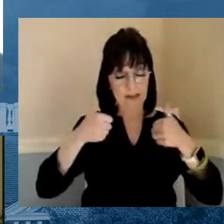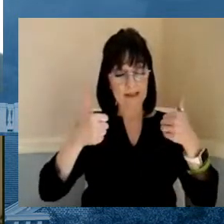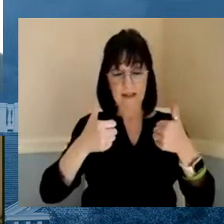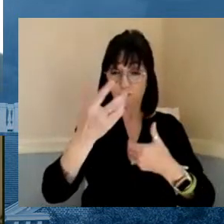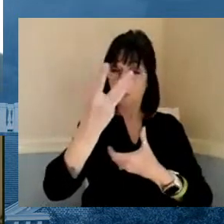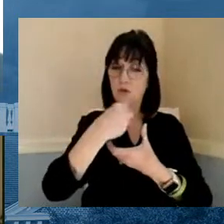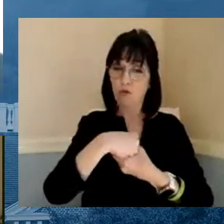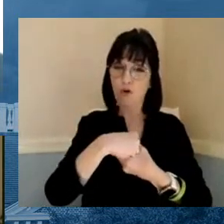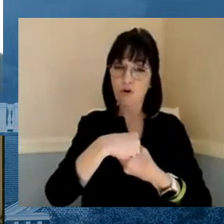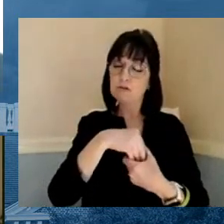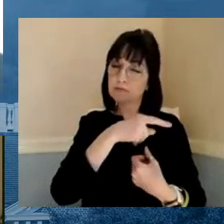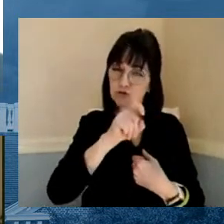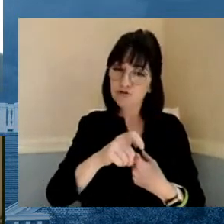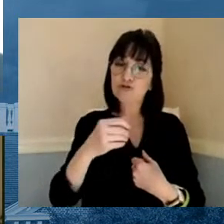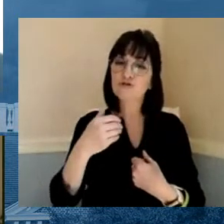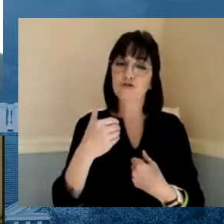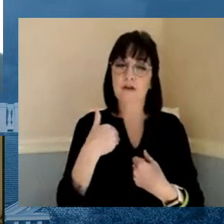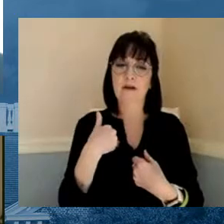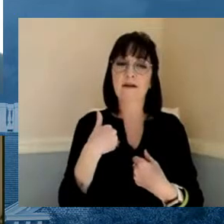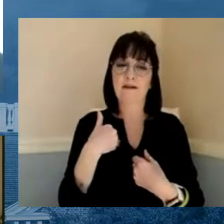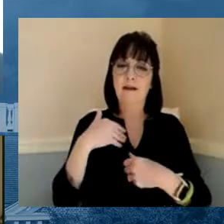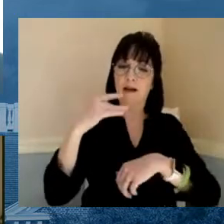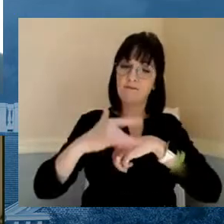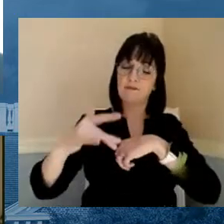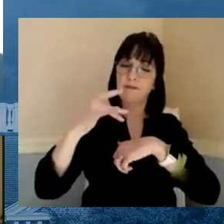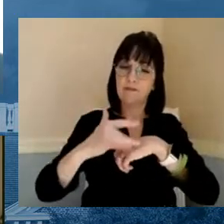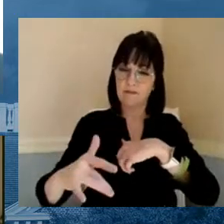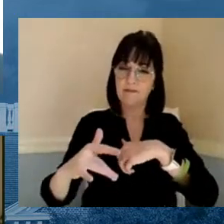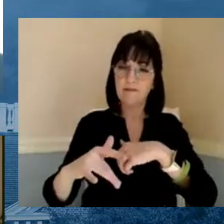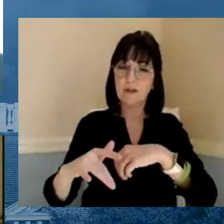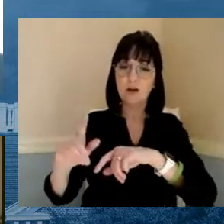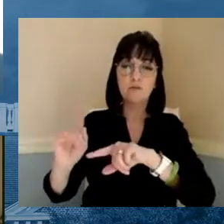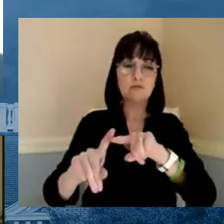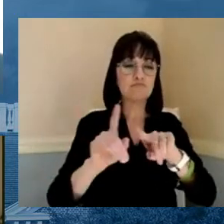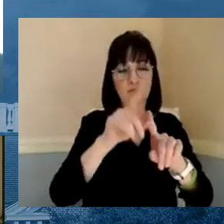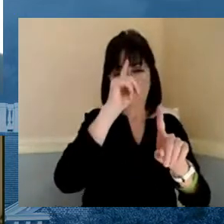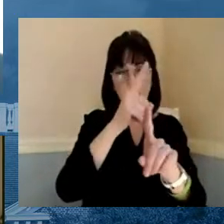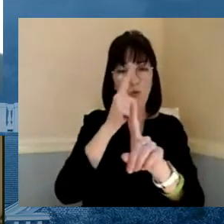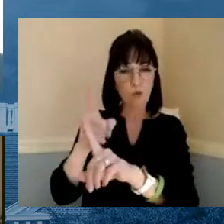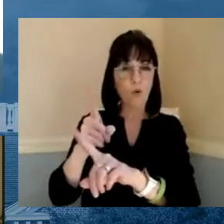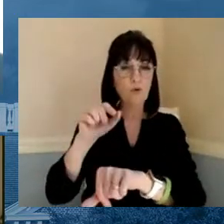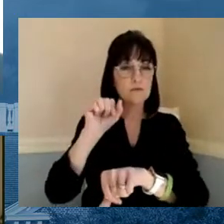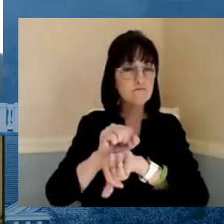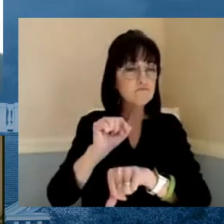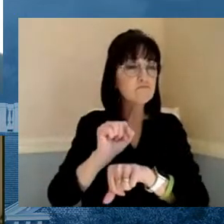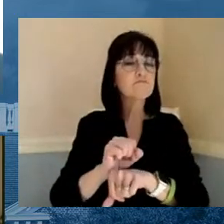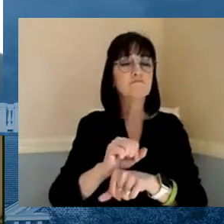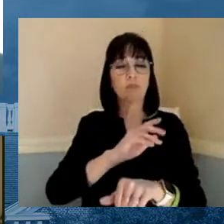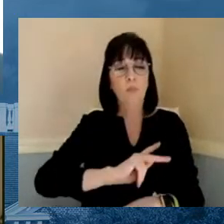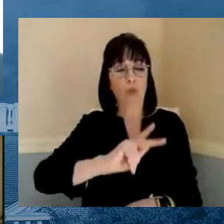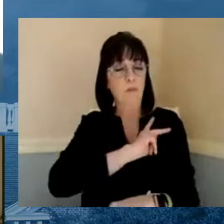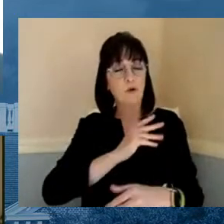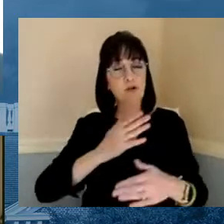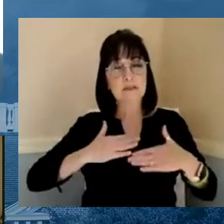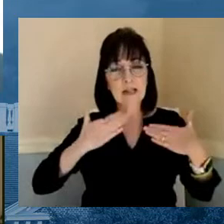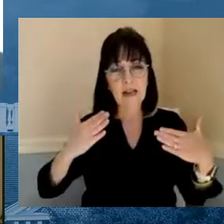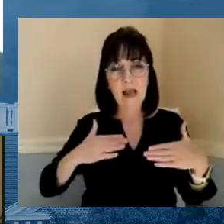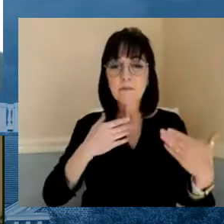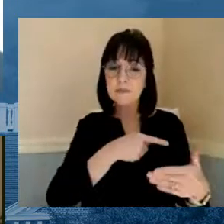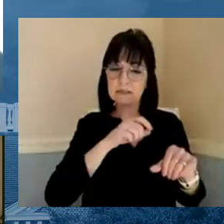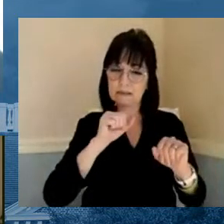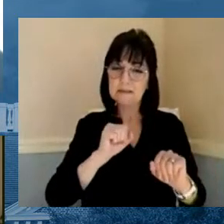access to the lifelong support and services needed to pursue the full measure of personal happiness and achieve their greatest